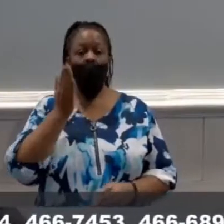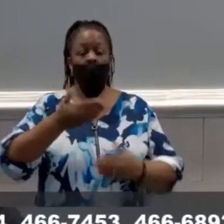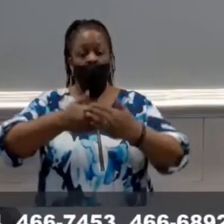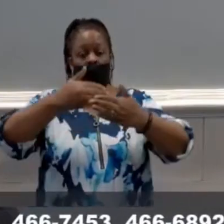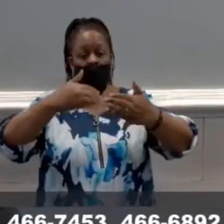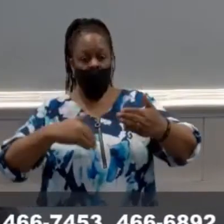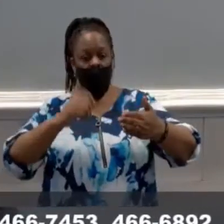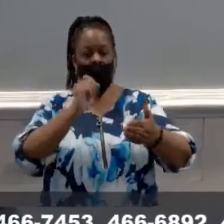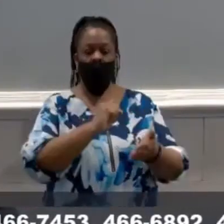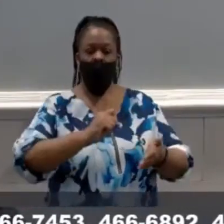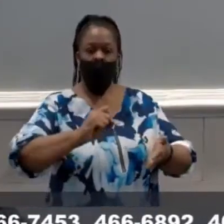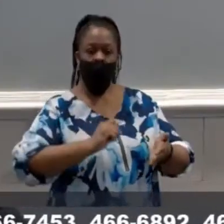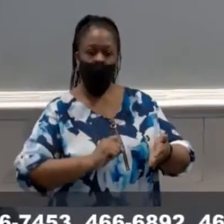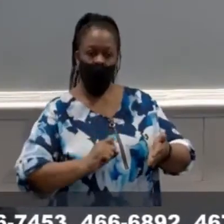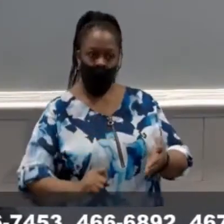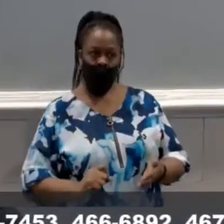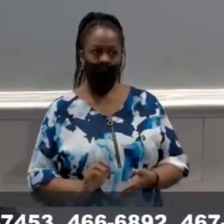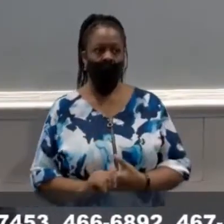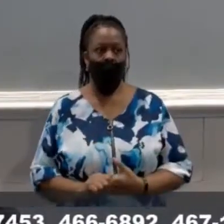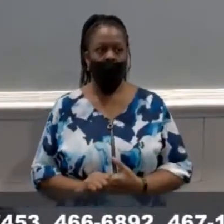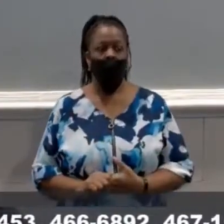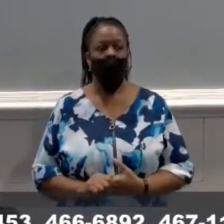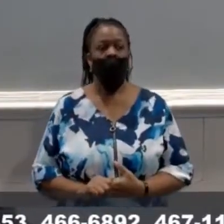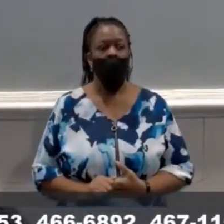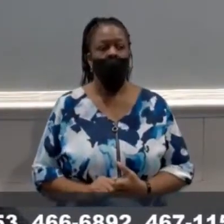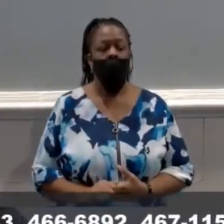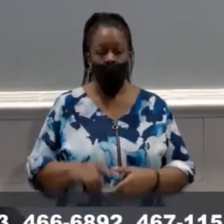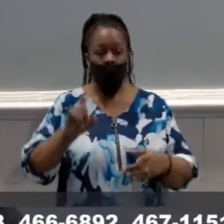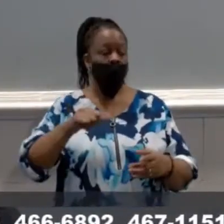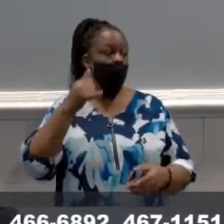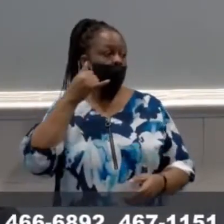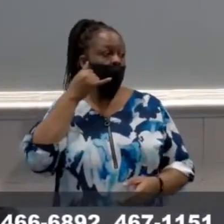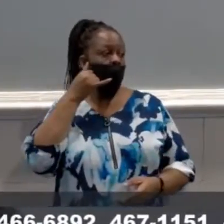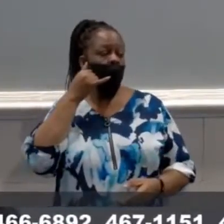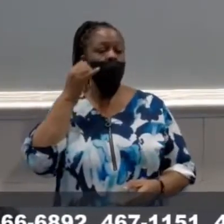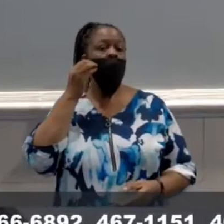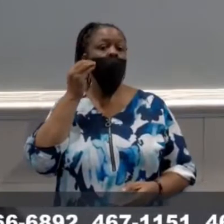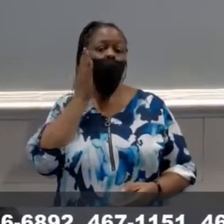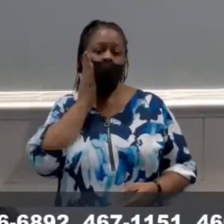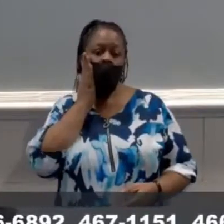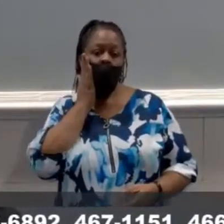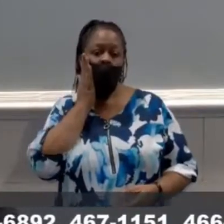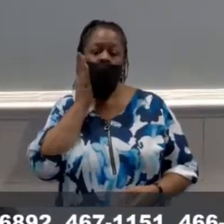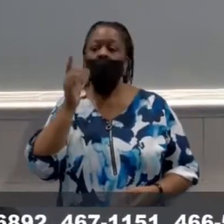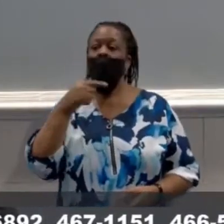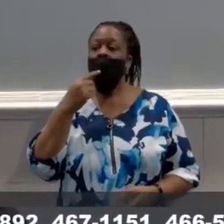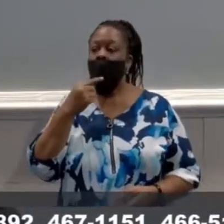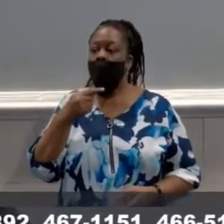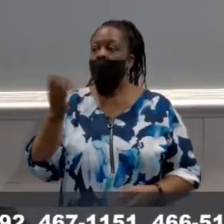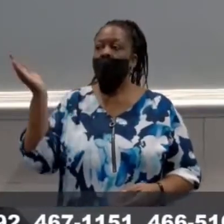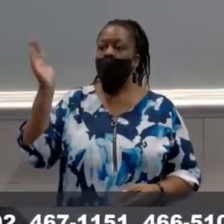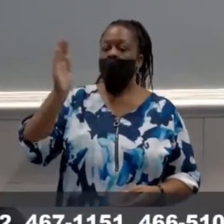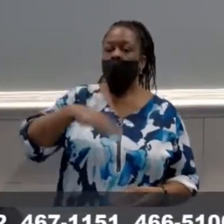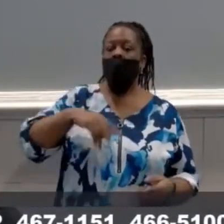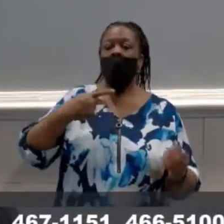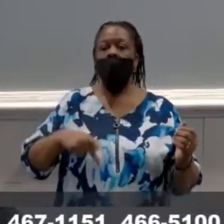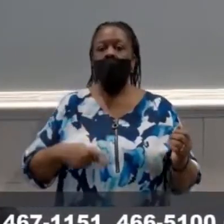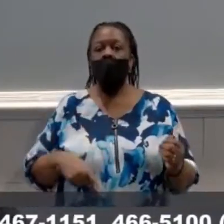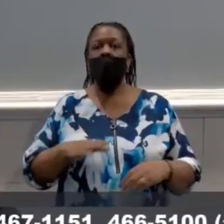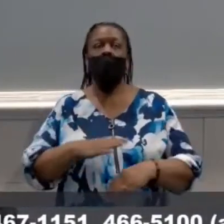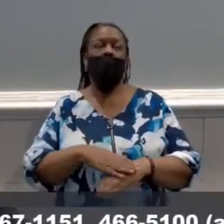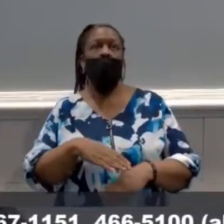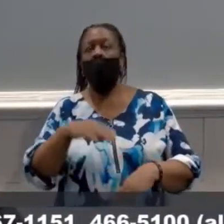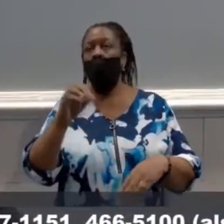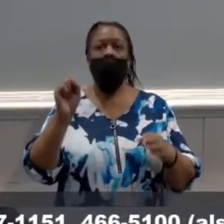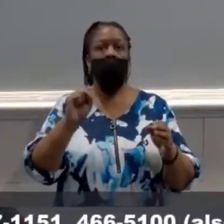respective location, but you'd also be expected to enter the confirmation number. Then you would indicate